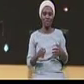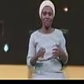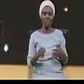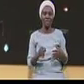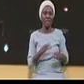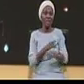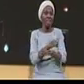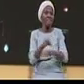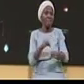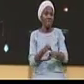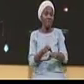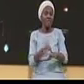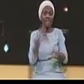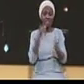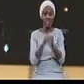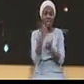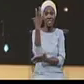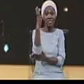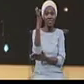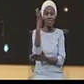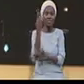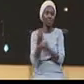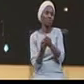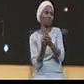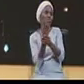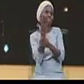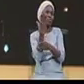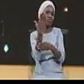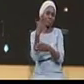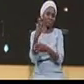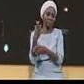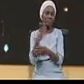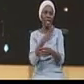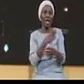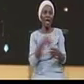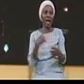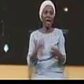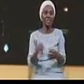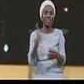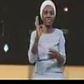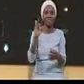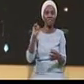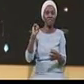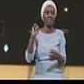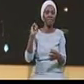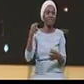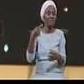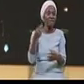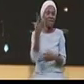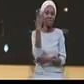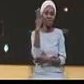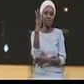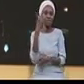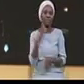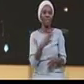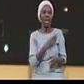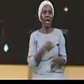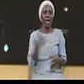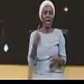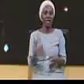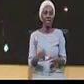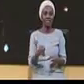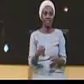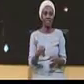For the tree beareth her fruit, and the fig tree and the vine do yield their